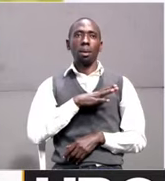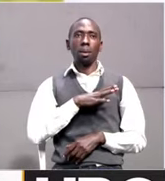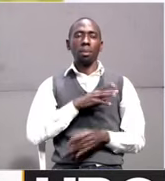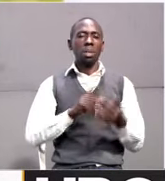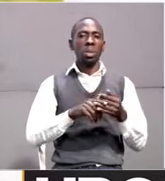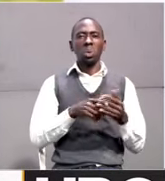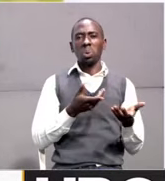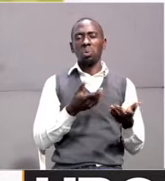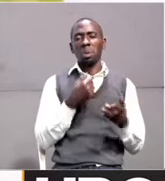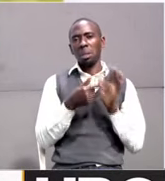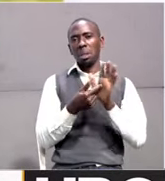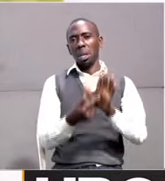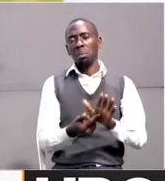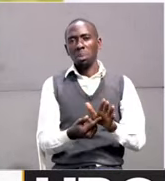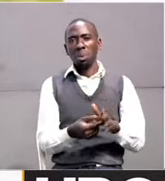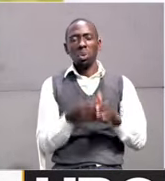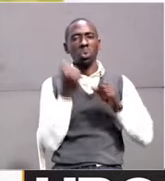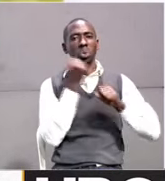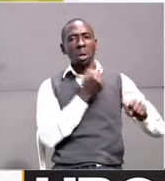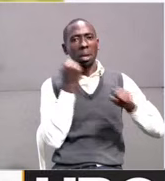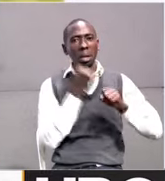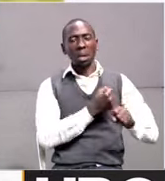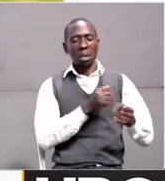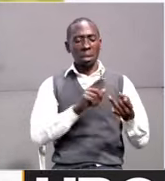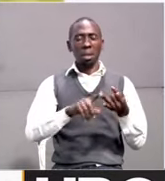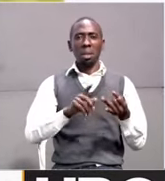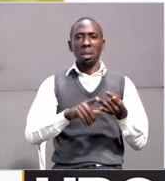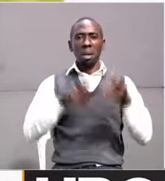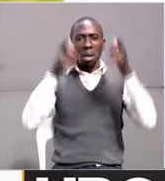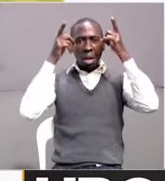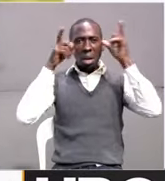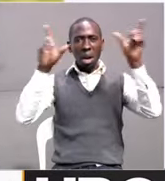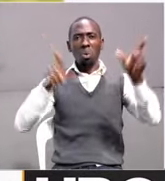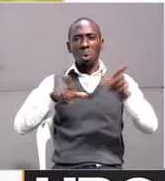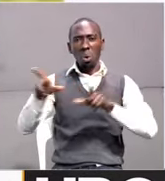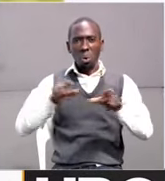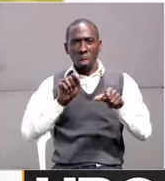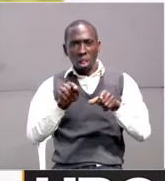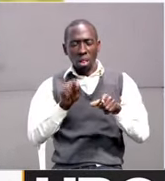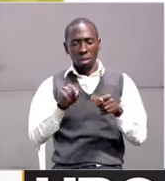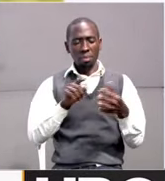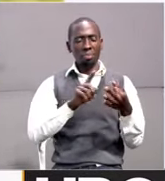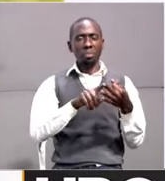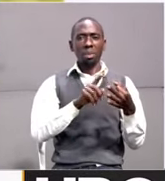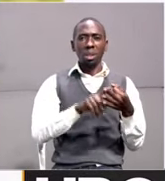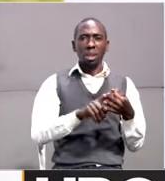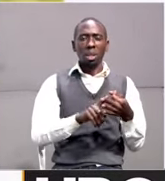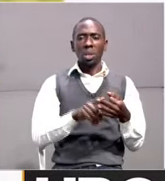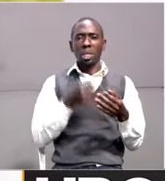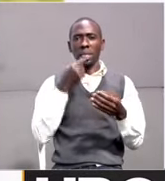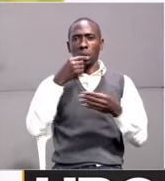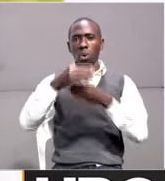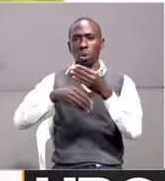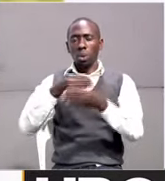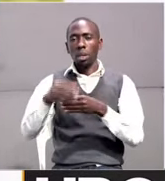Sugar cane, indigenous cattle, cotton, all those can be done on a big scale.